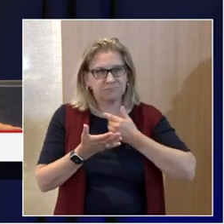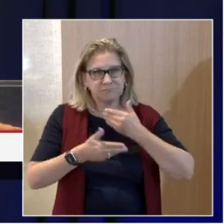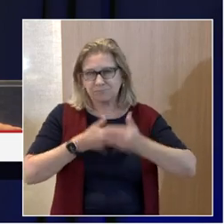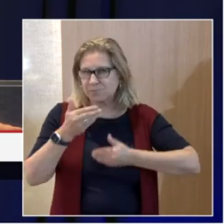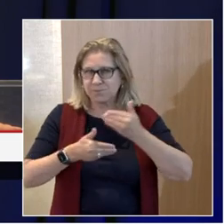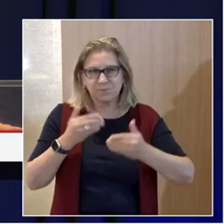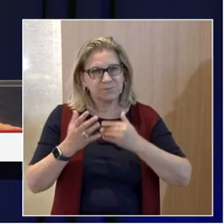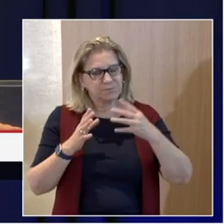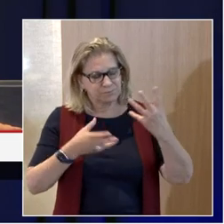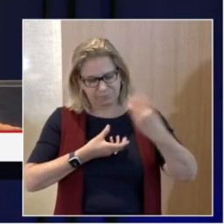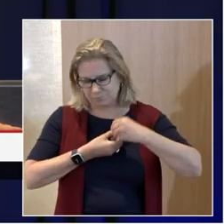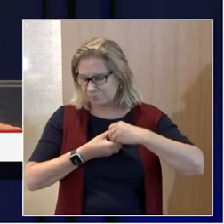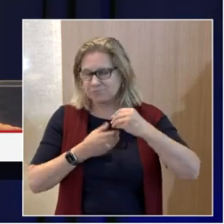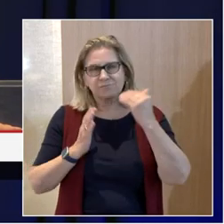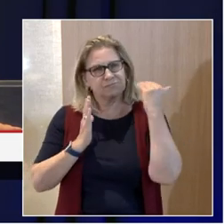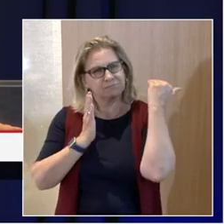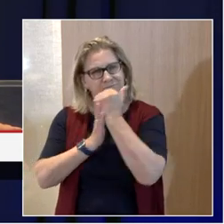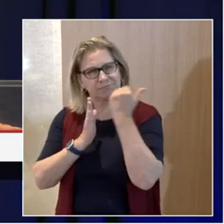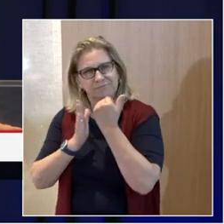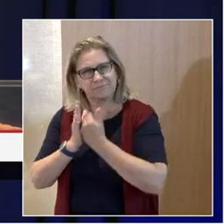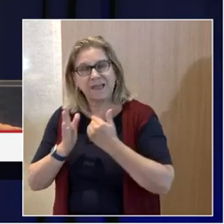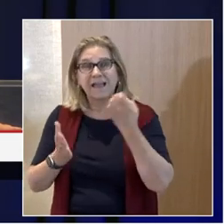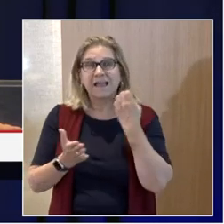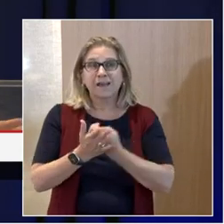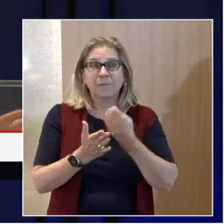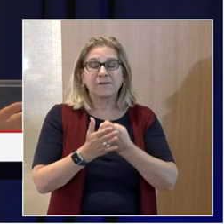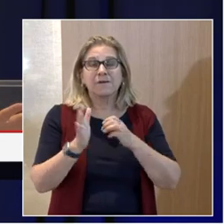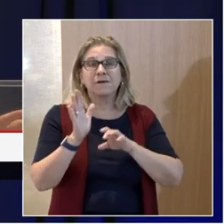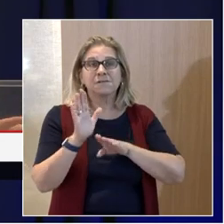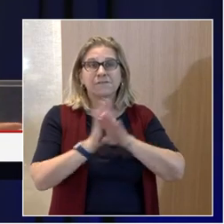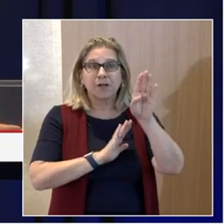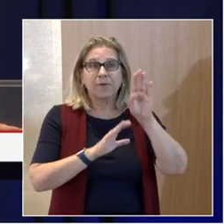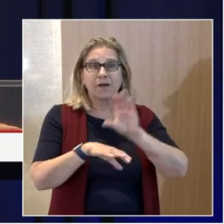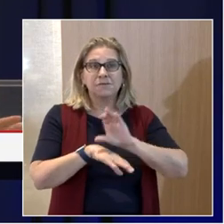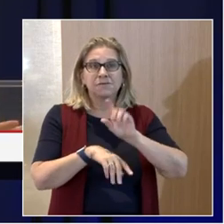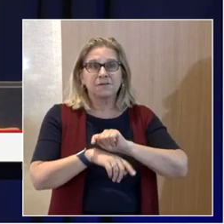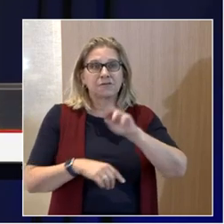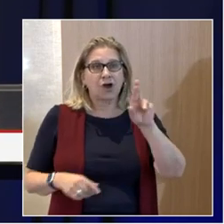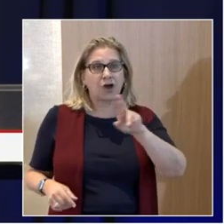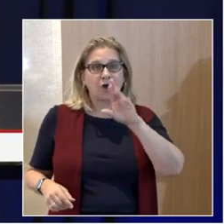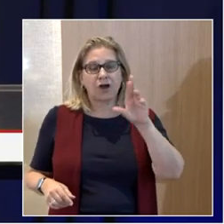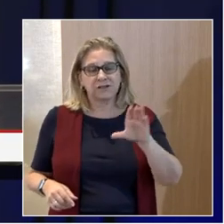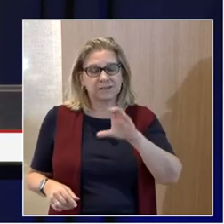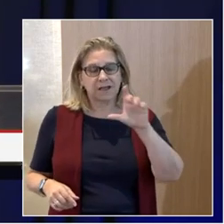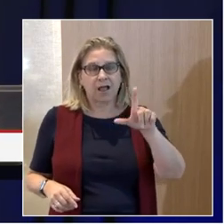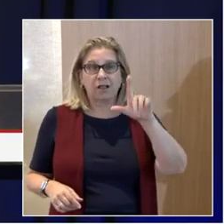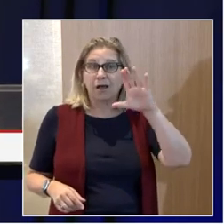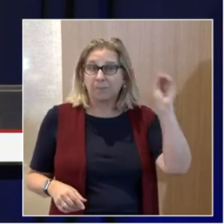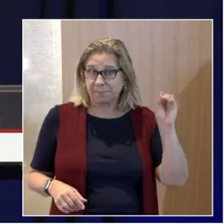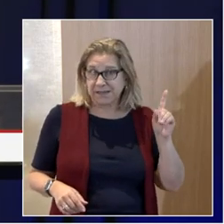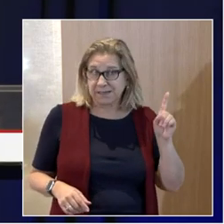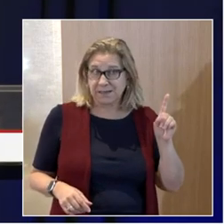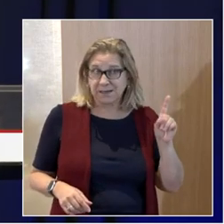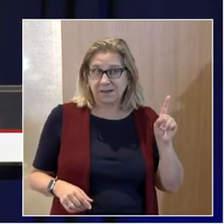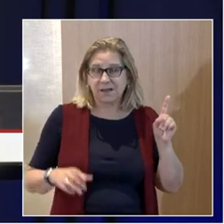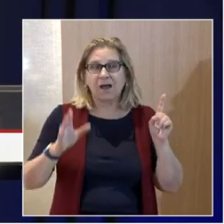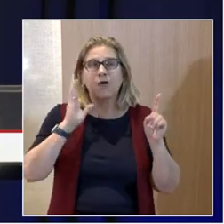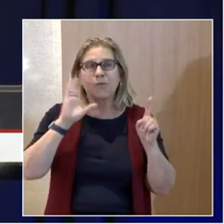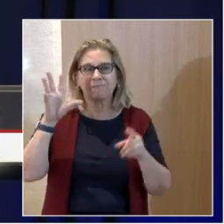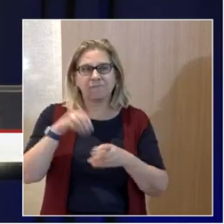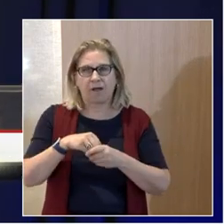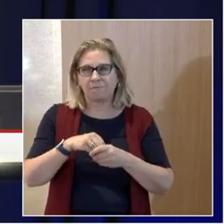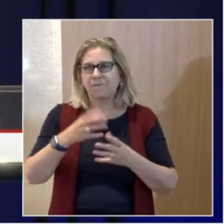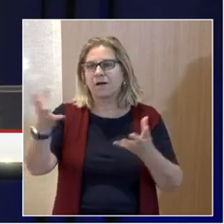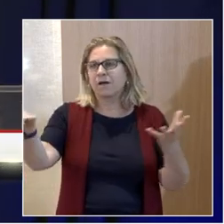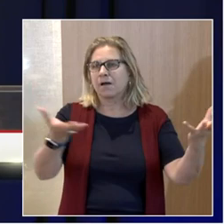economic development consultant, RC Elko, we'll evaluate your input and the other input that we get along the